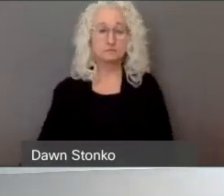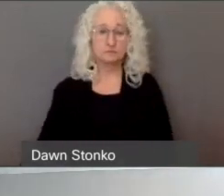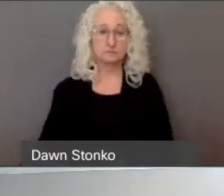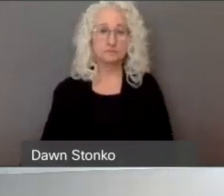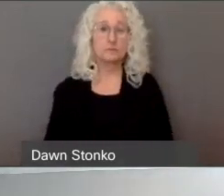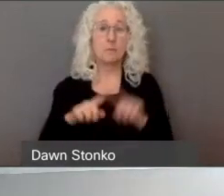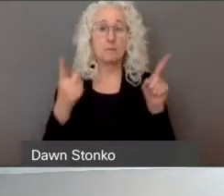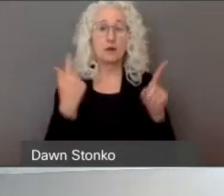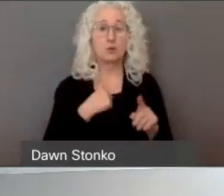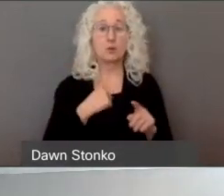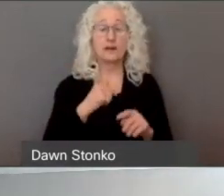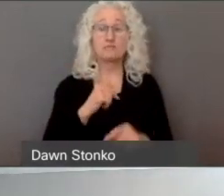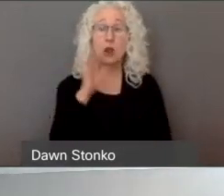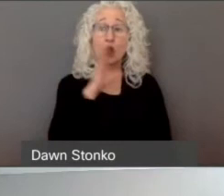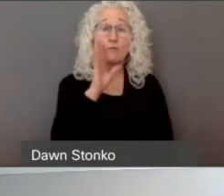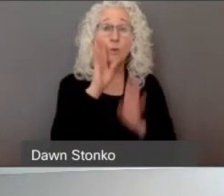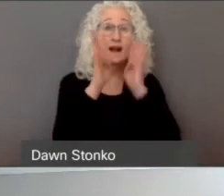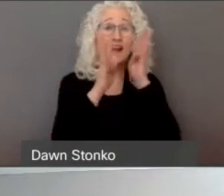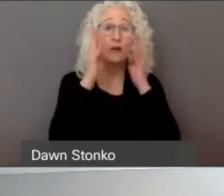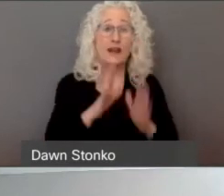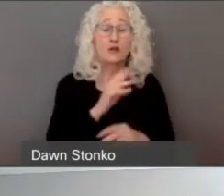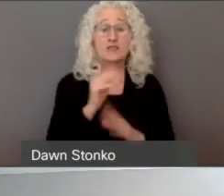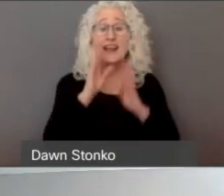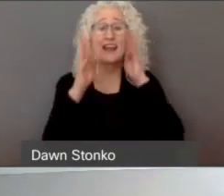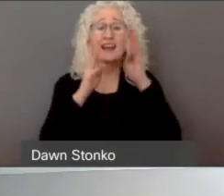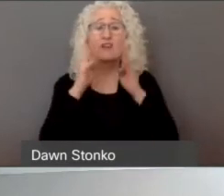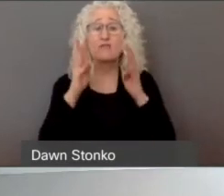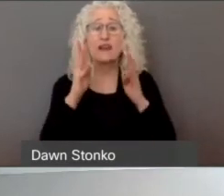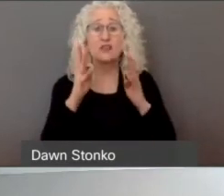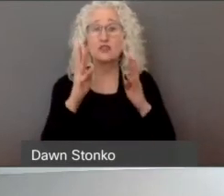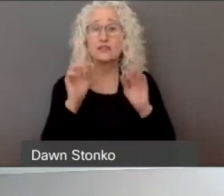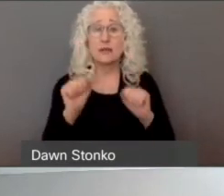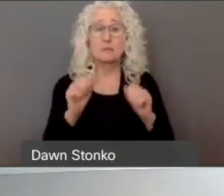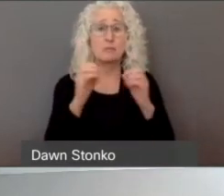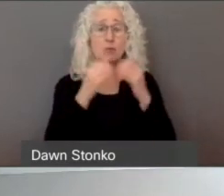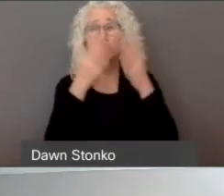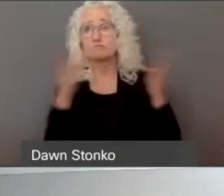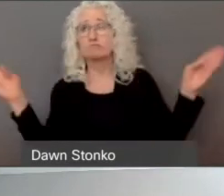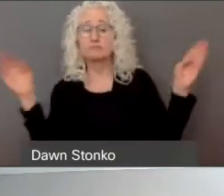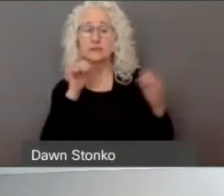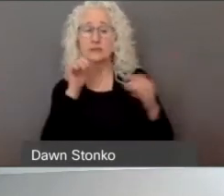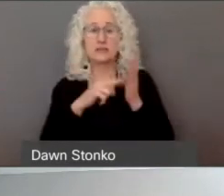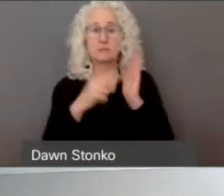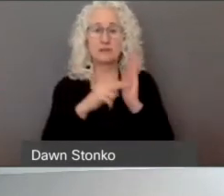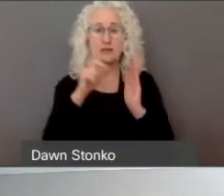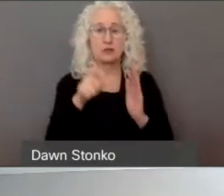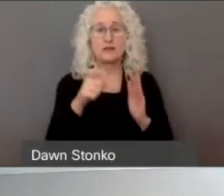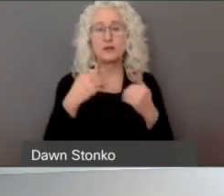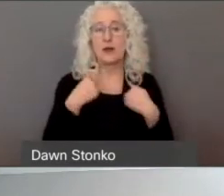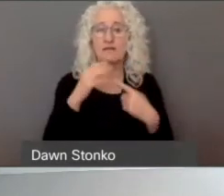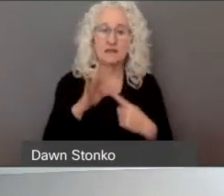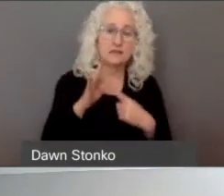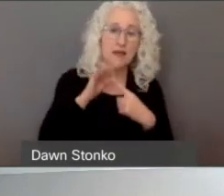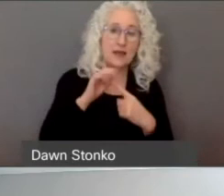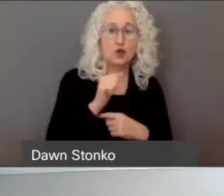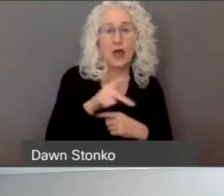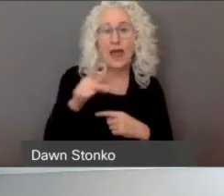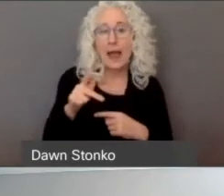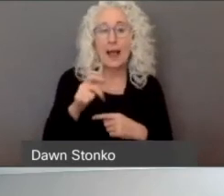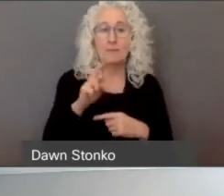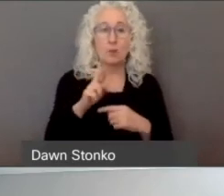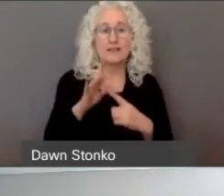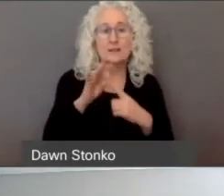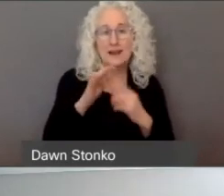for innovators, and innovation can be, you know, much more broadly interpreted. It doesn't mean you have to have a special app or a special